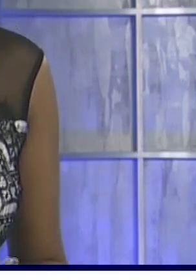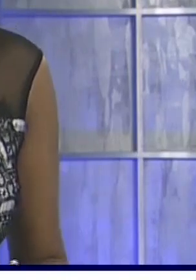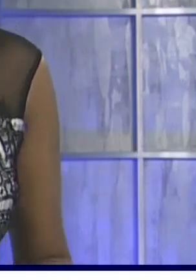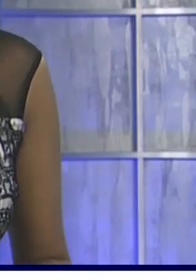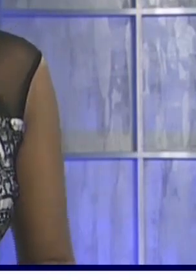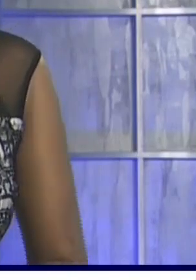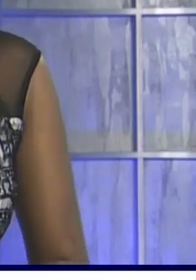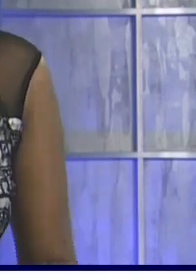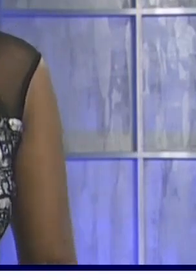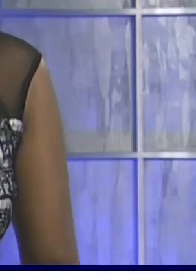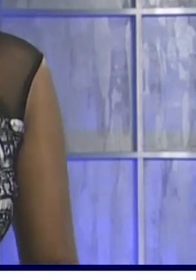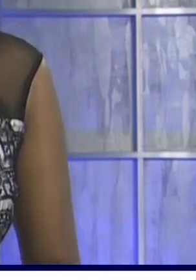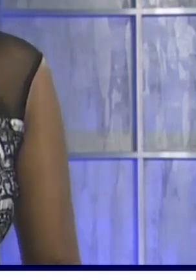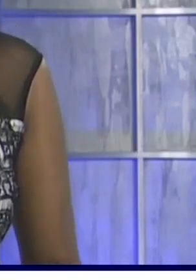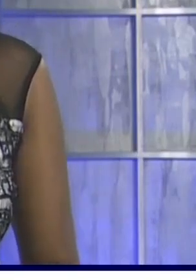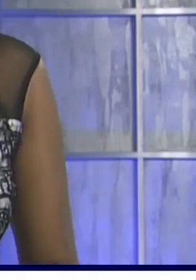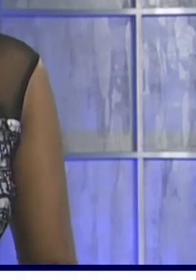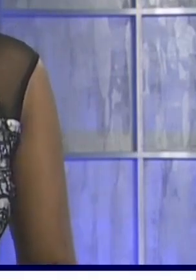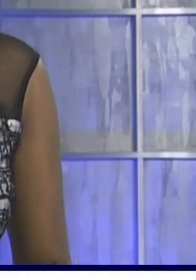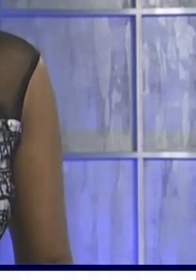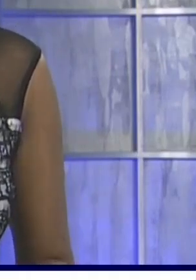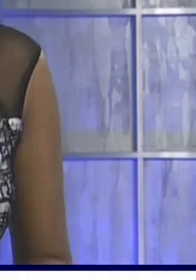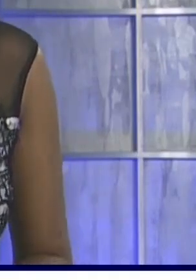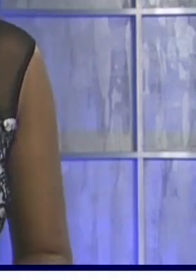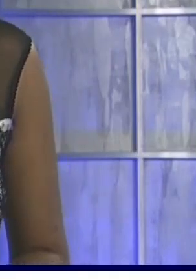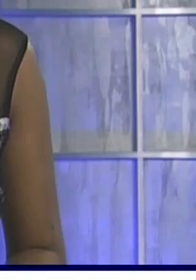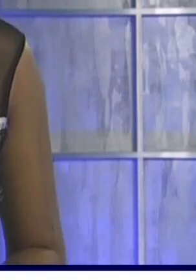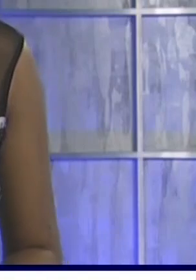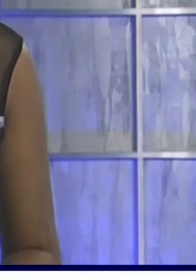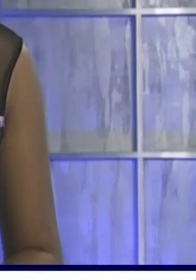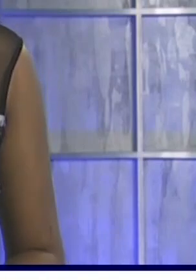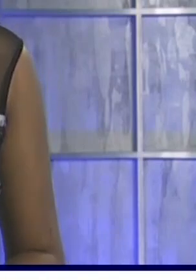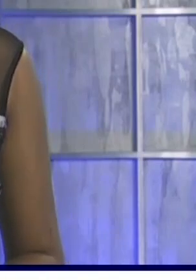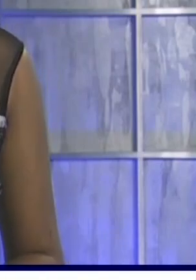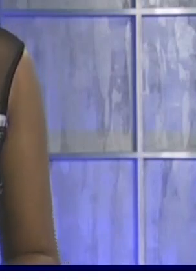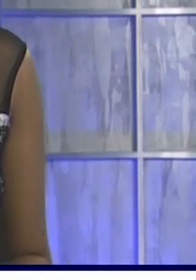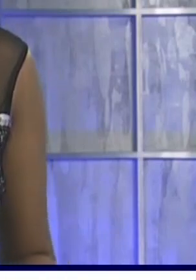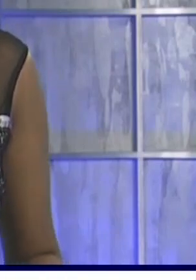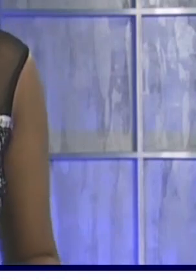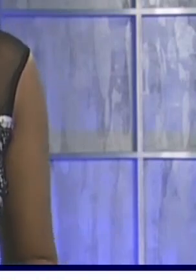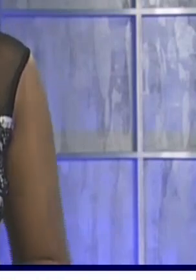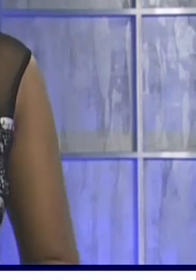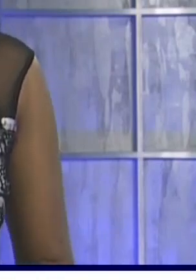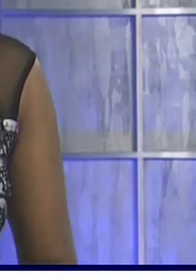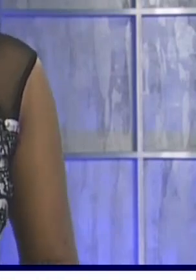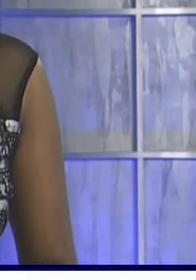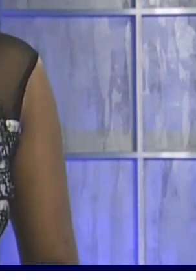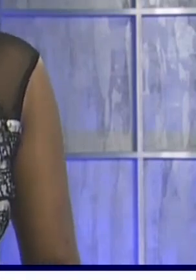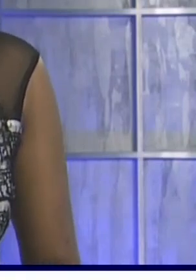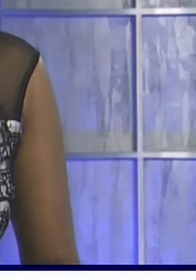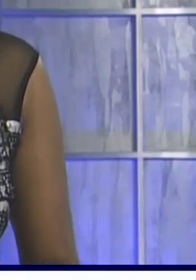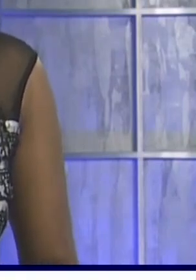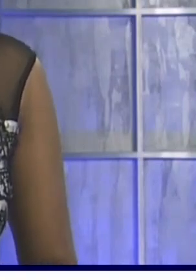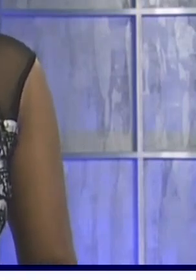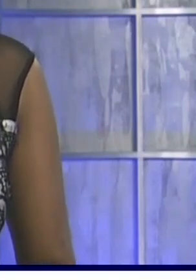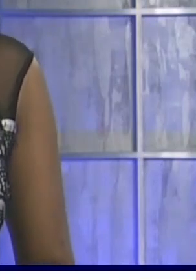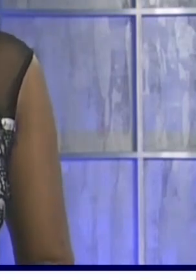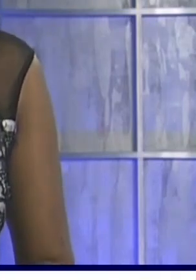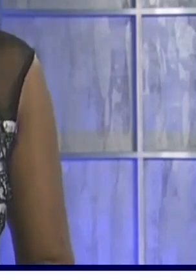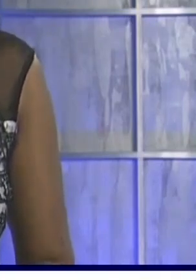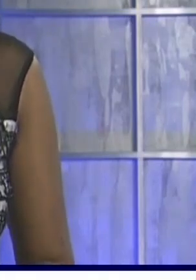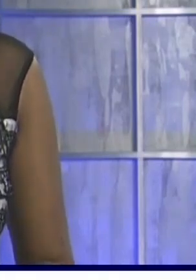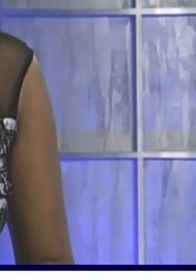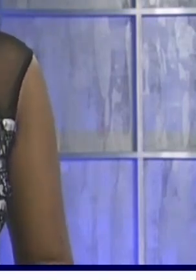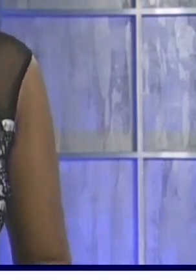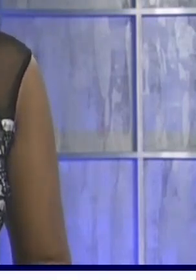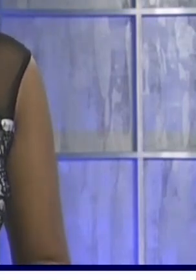program. And in sports, New Zealand remains only one of two unbeaten teams at the World Cup as they defeated South Africa today in the